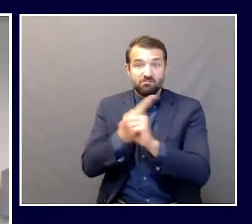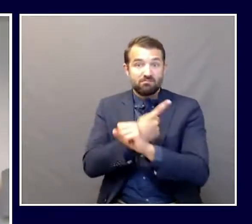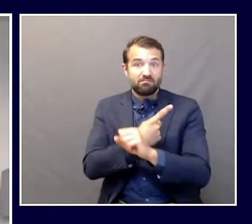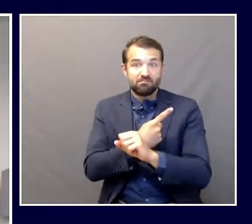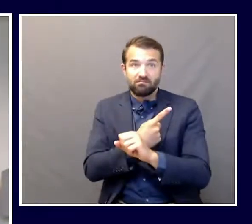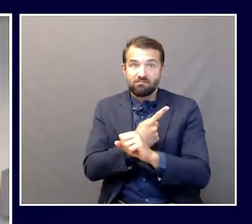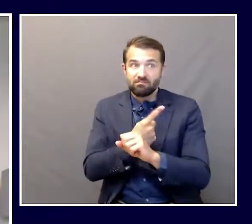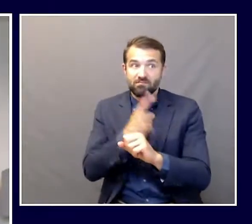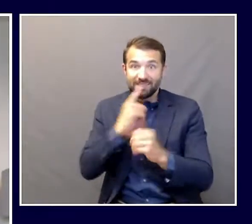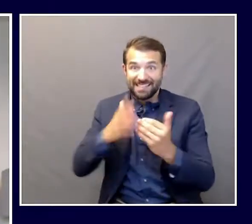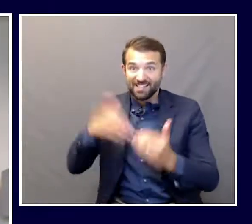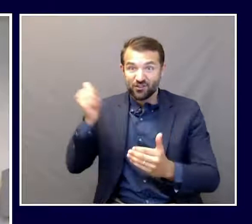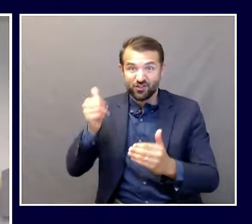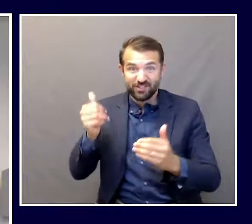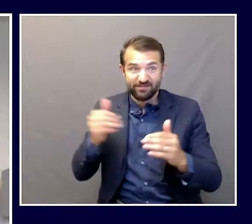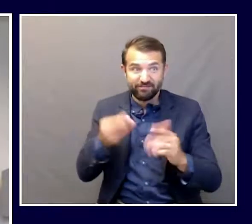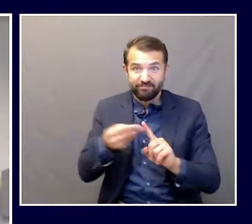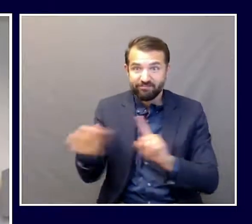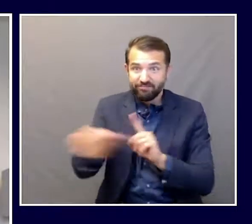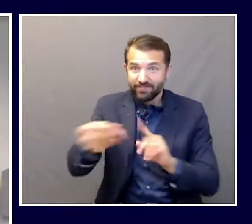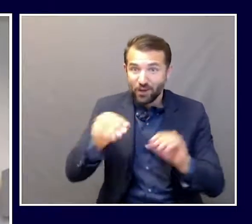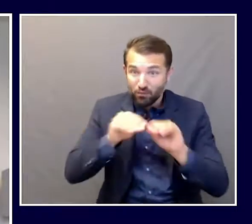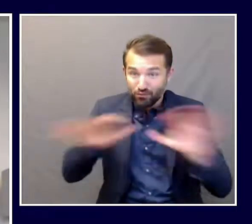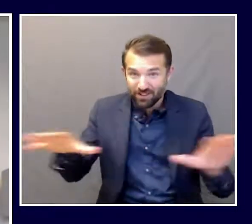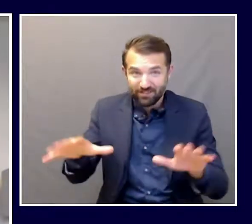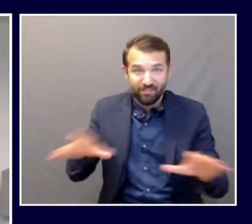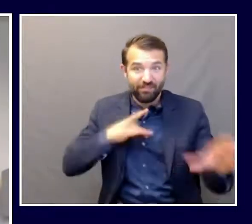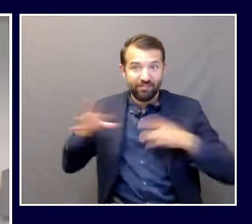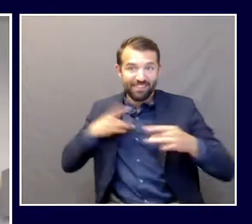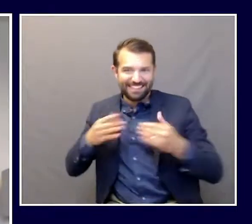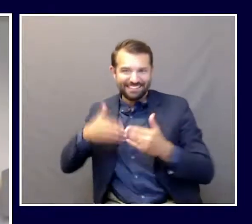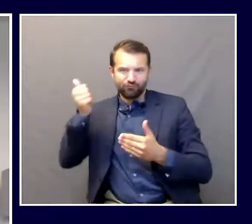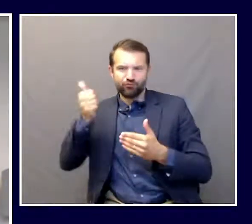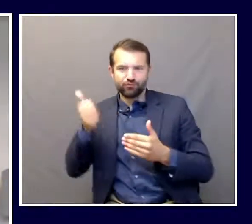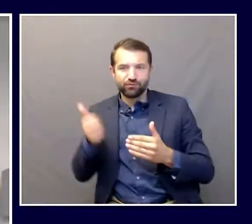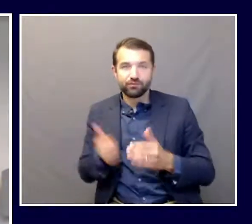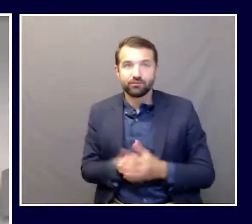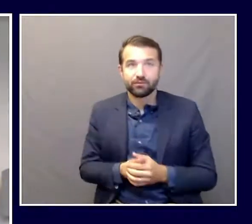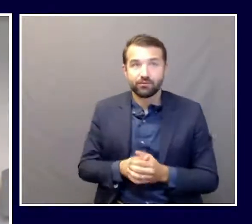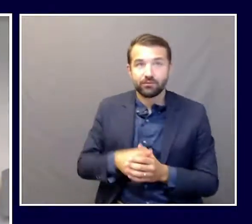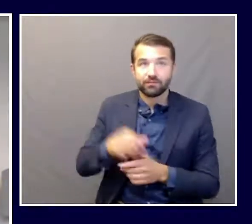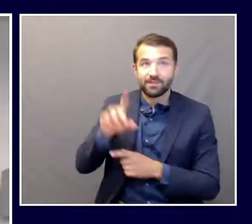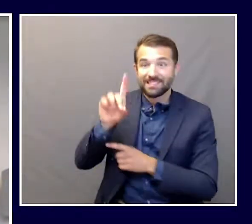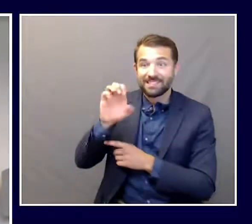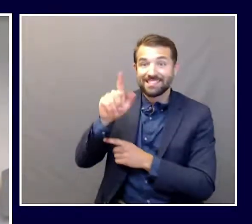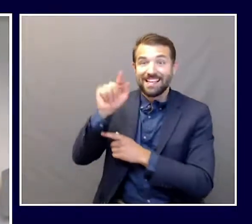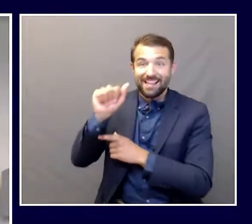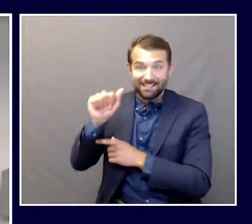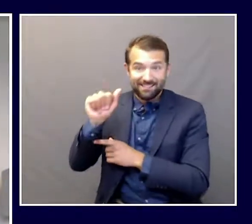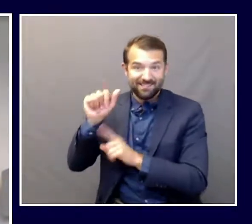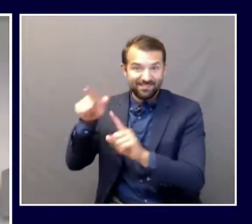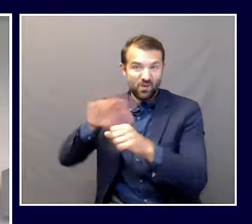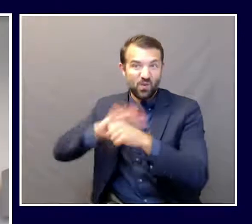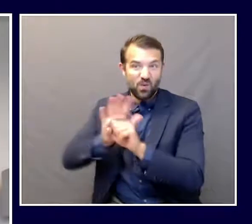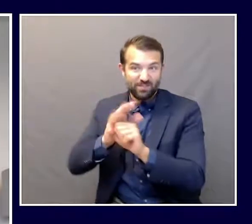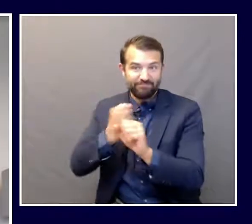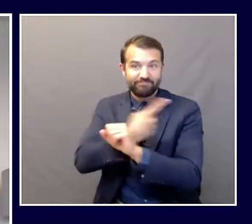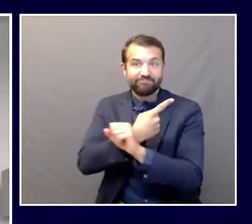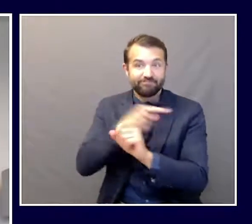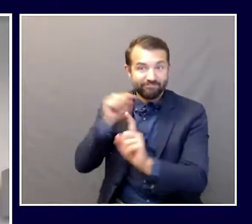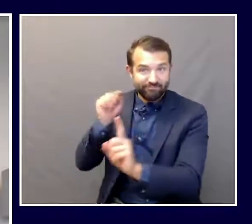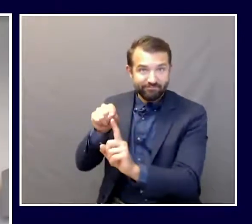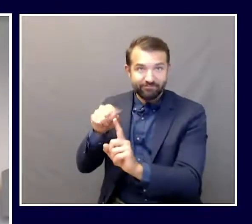Delta variant, which I'll talk about in a moment. But in terms of vaccinations, we're doing well, but we've got more to